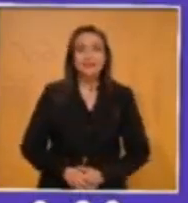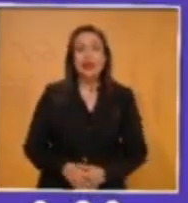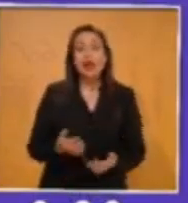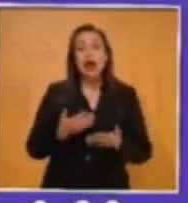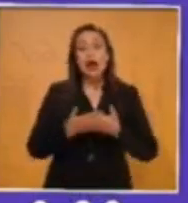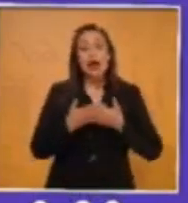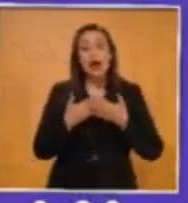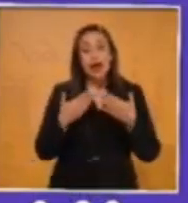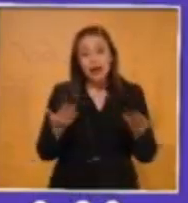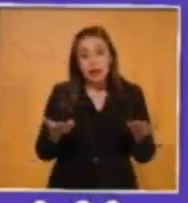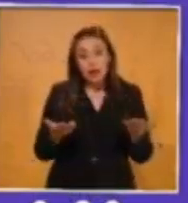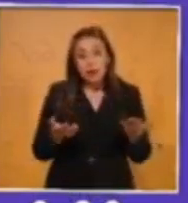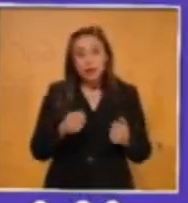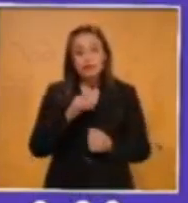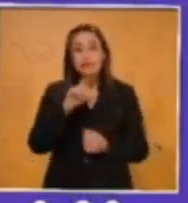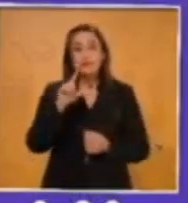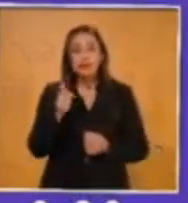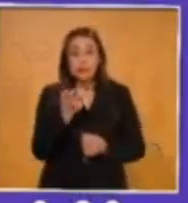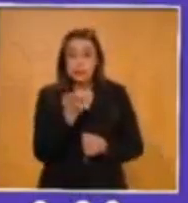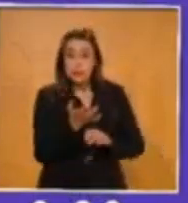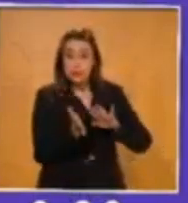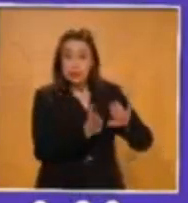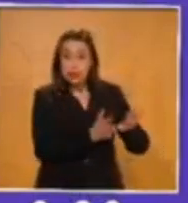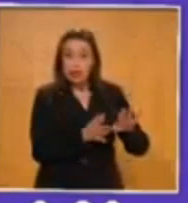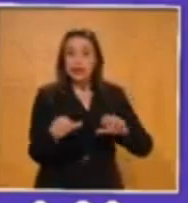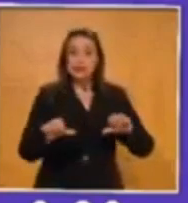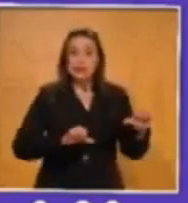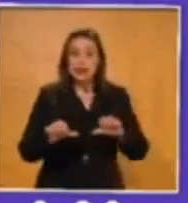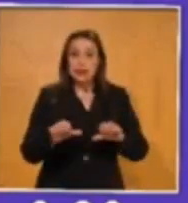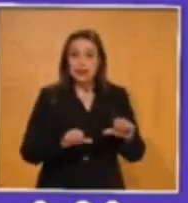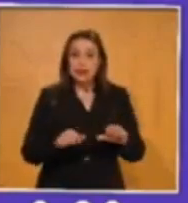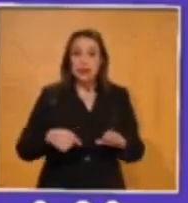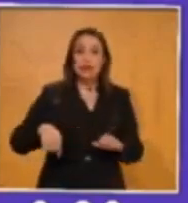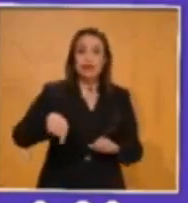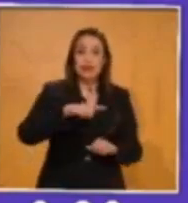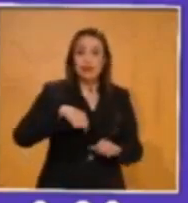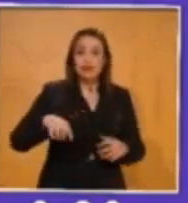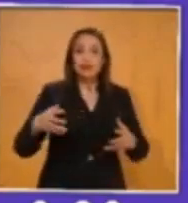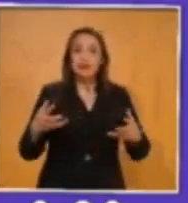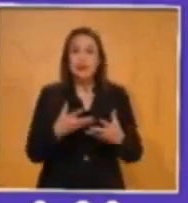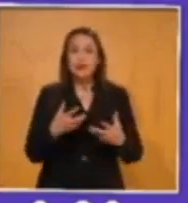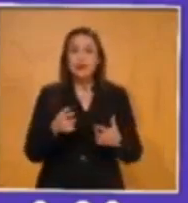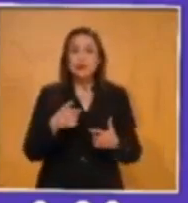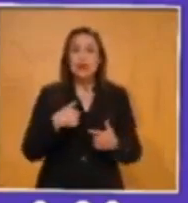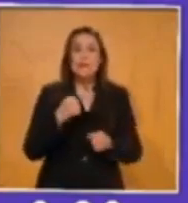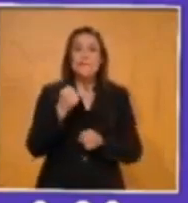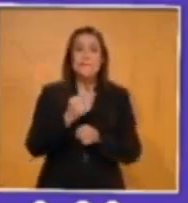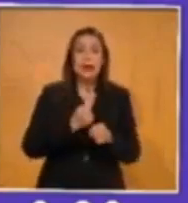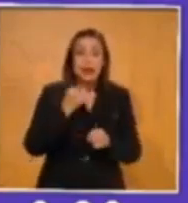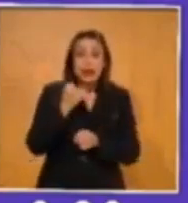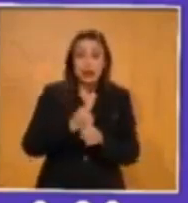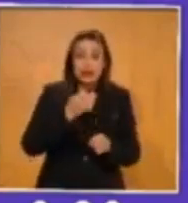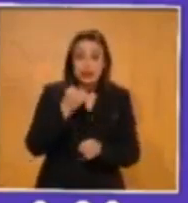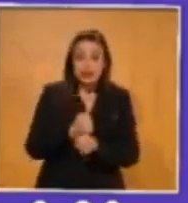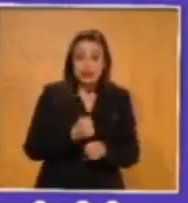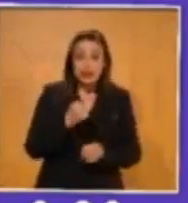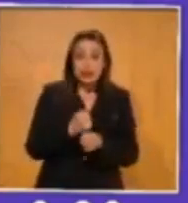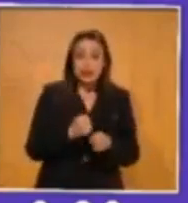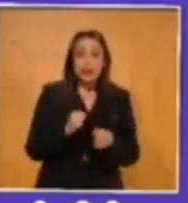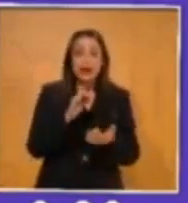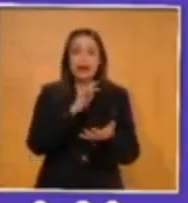Now, after this active pause, it's gonna be the time for practice our